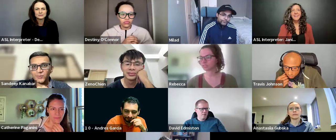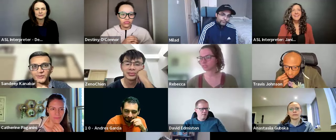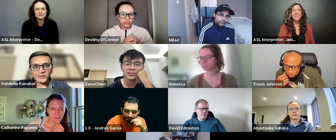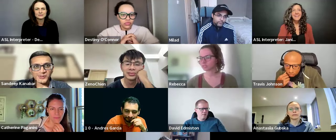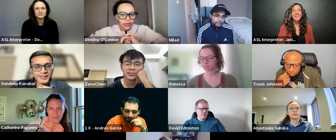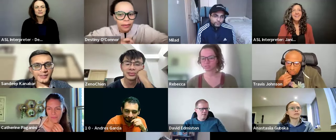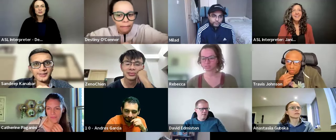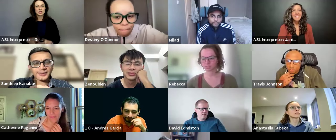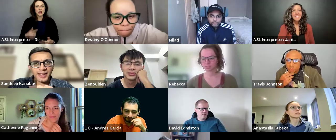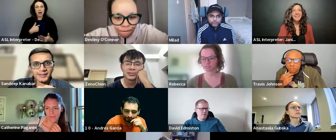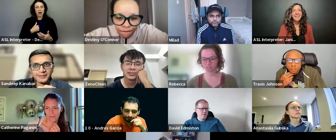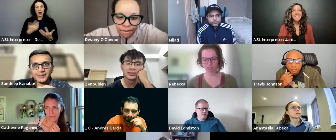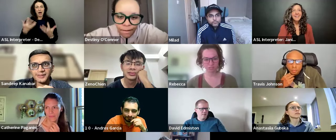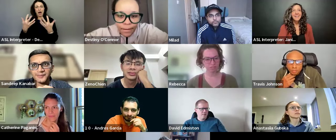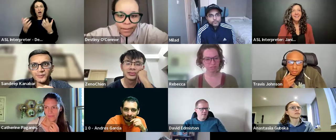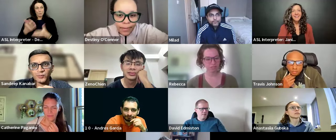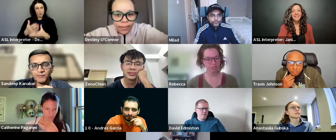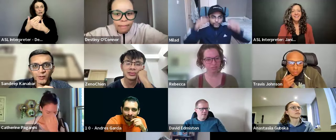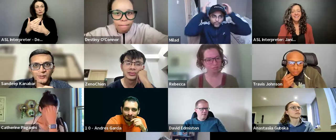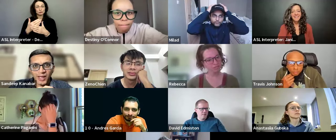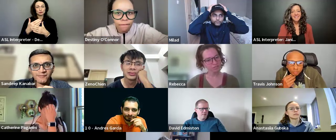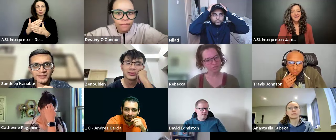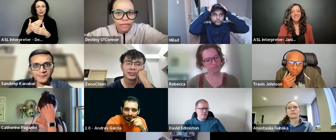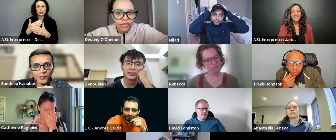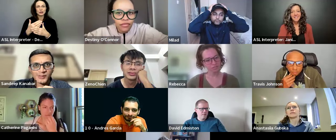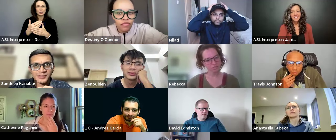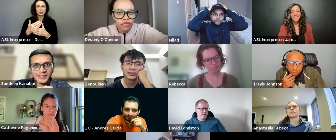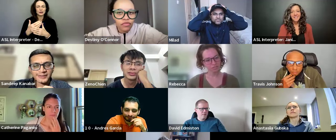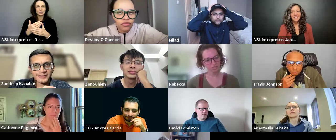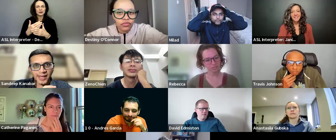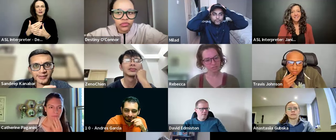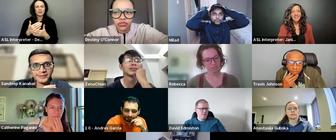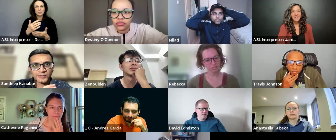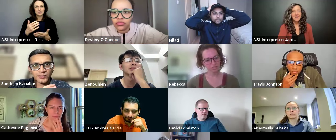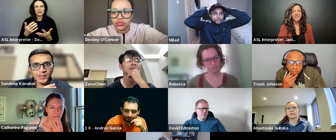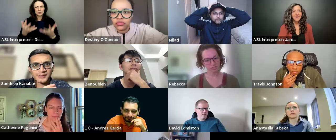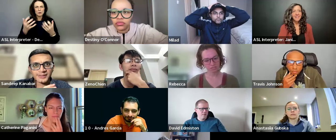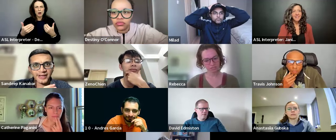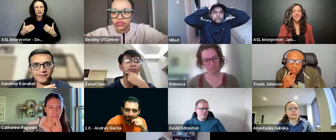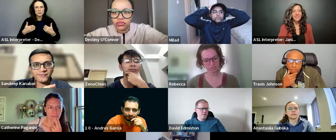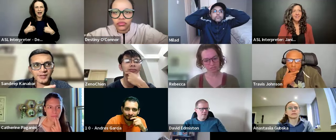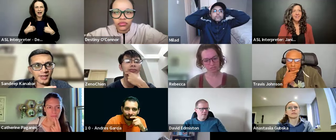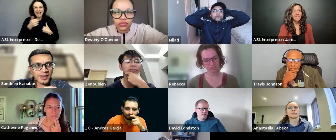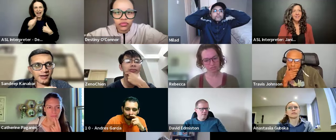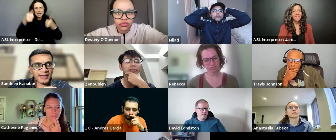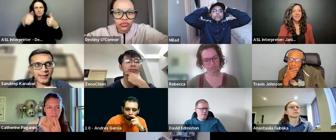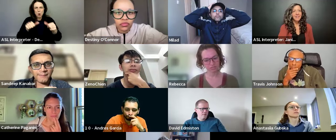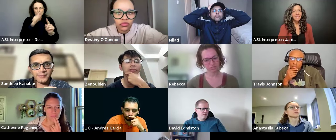I just wanted to share that do we want to have any post that targeted towards the